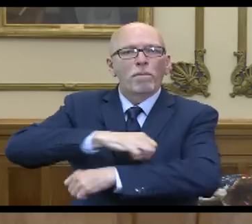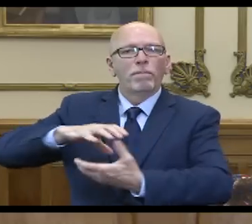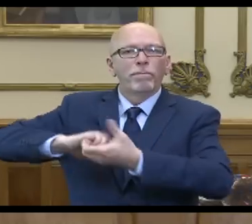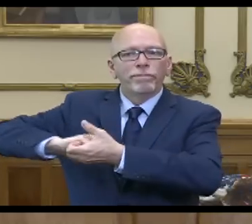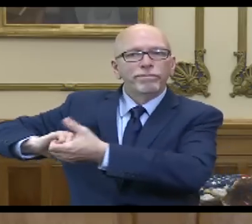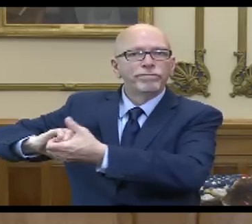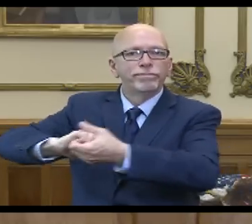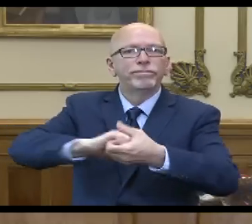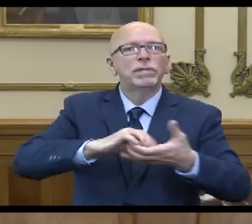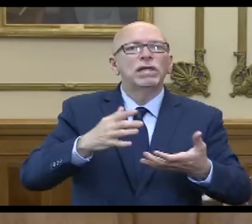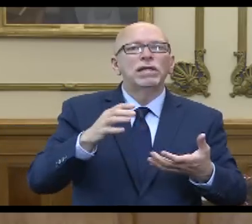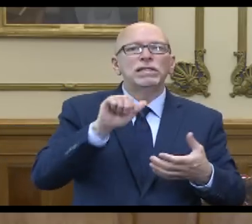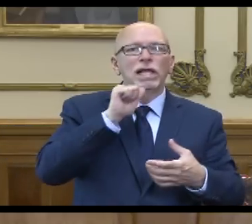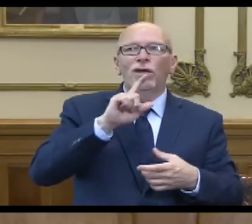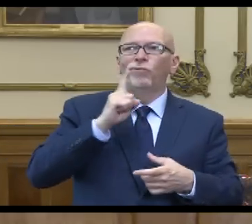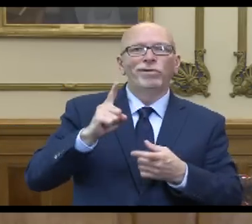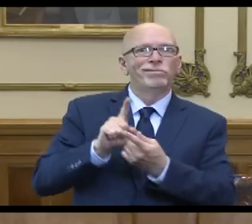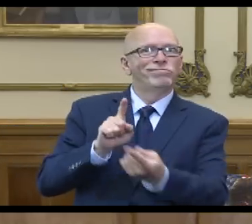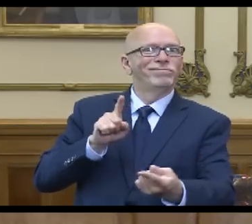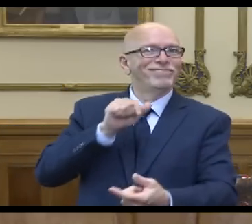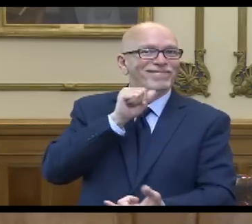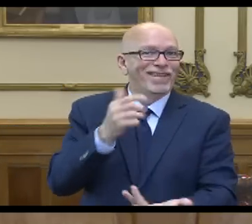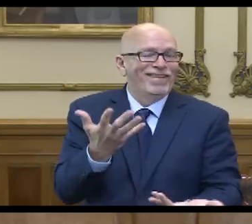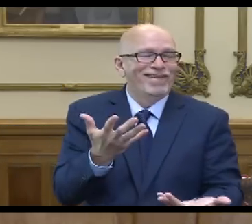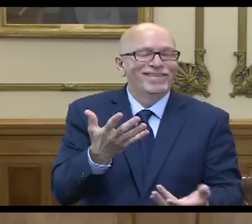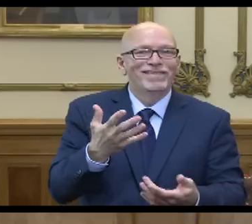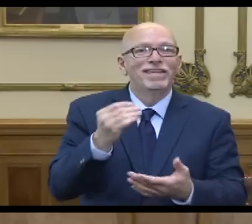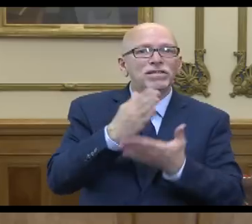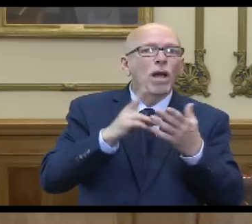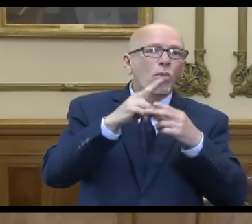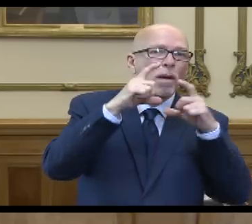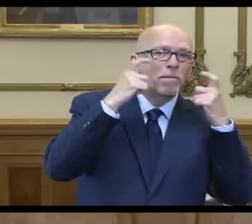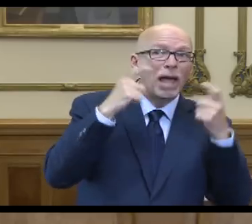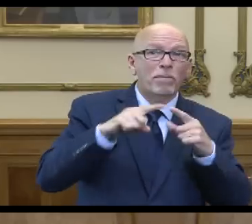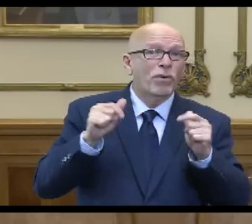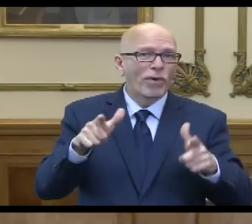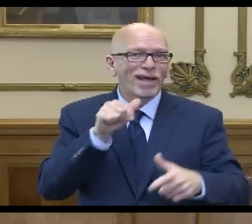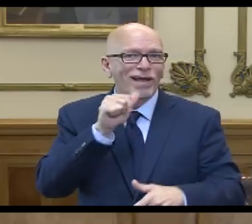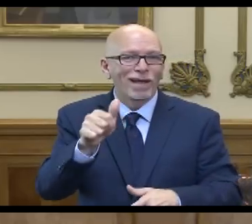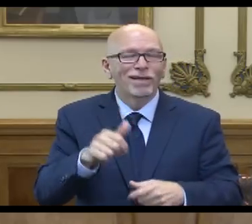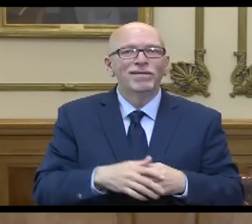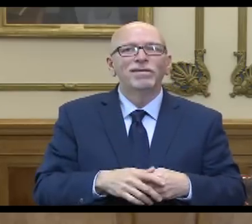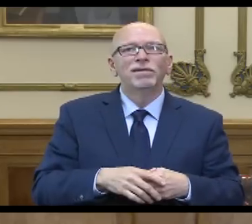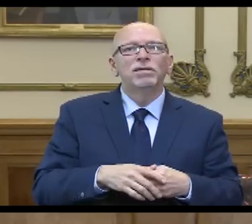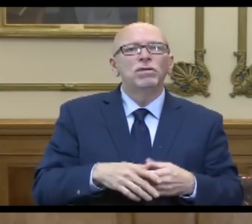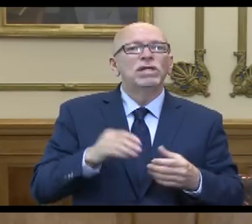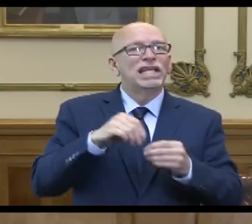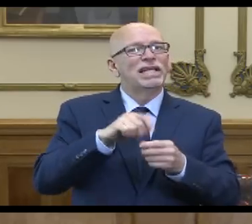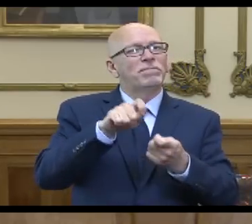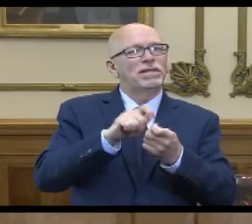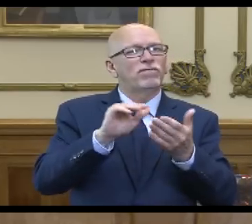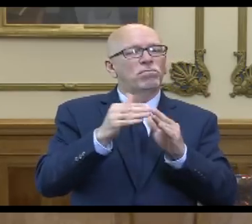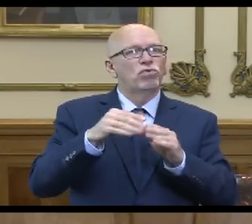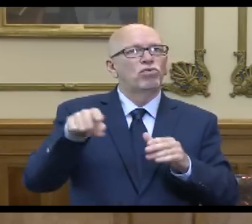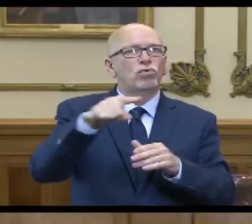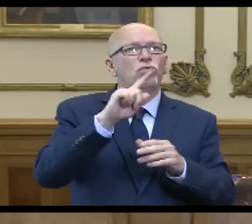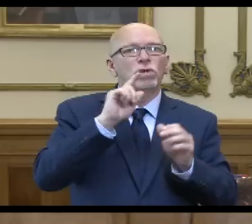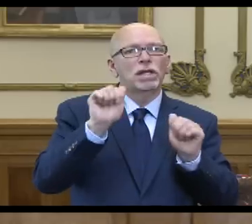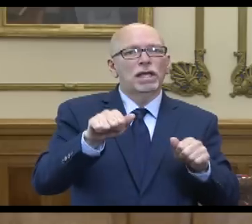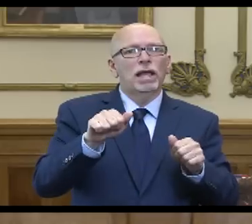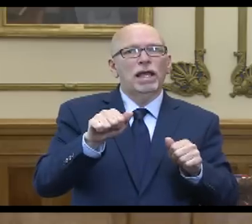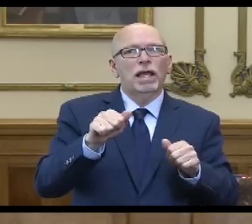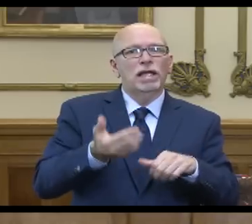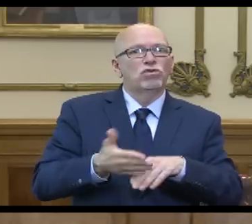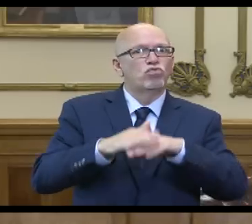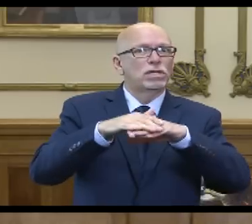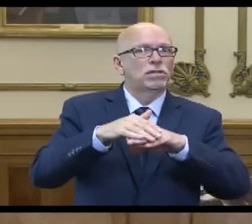not really experiencing social distancing. And some were wearing masks, but not everyone. So in particular communities, that can certainly